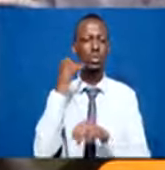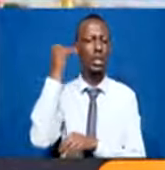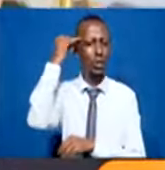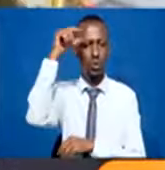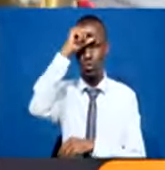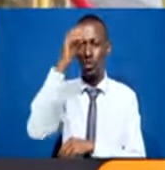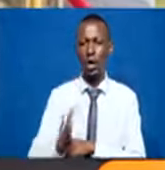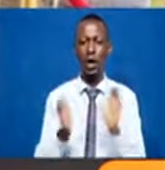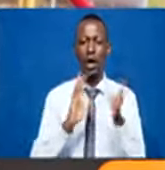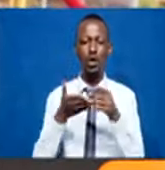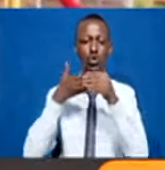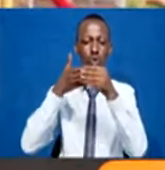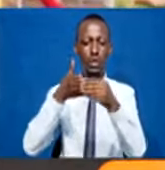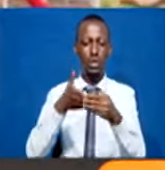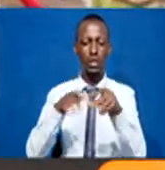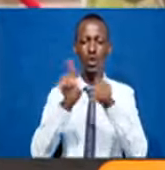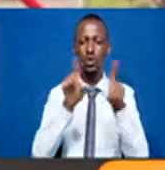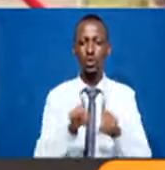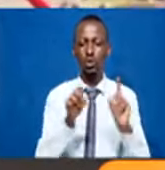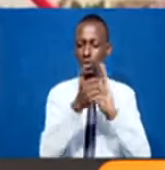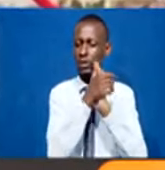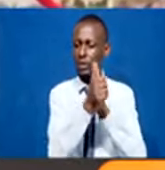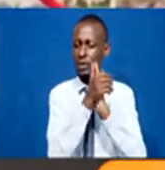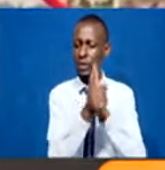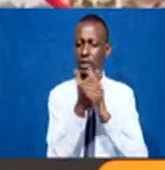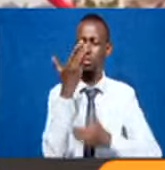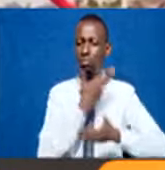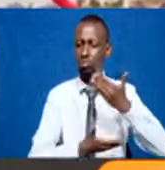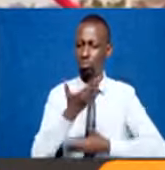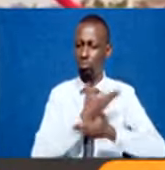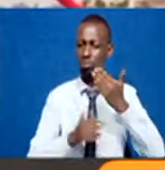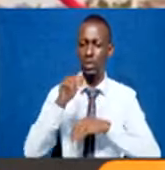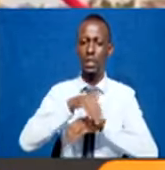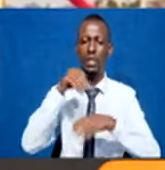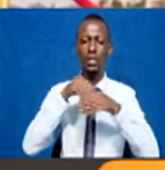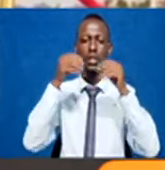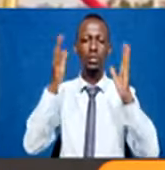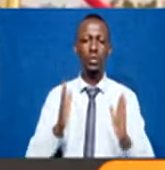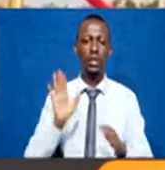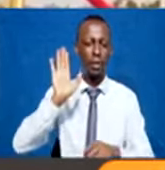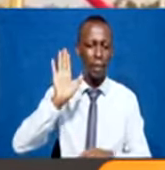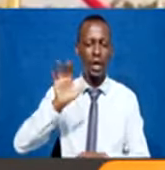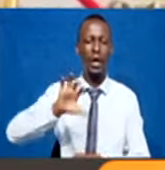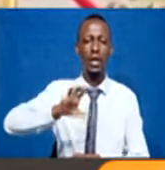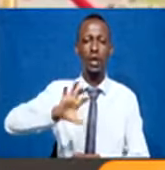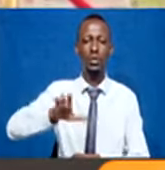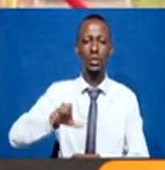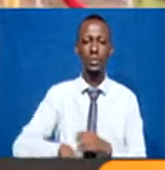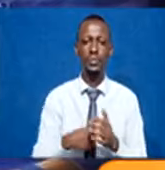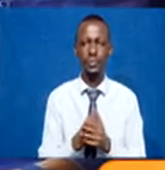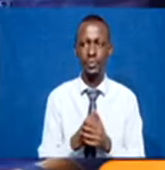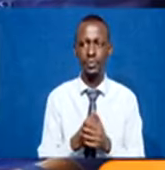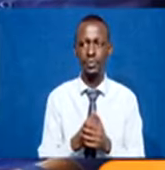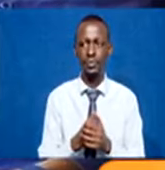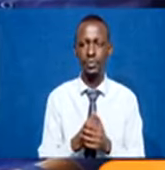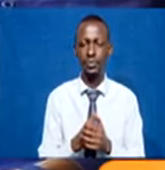her leadership and networking skills that have attracted investors into her county. Wanasema Mungu anaweza